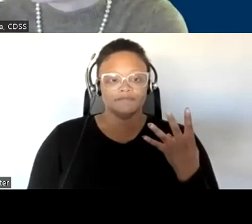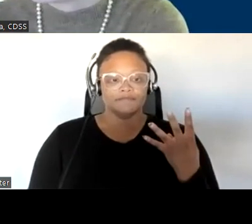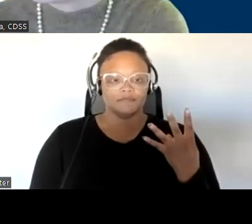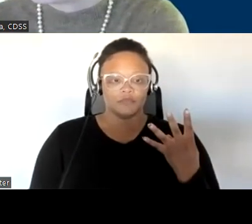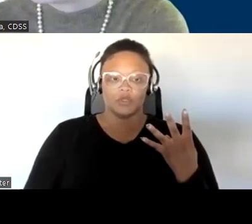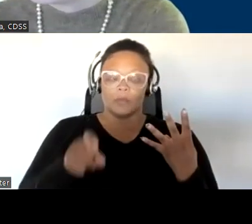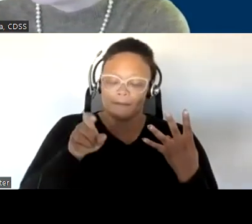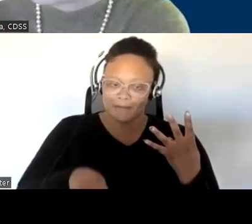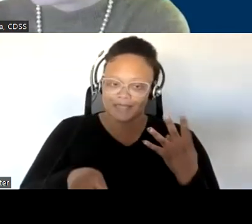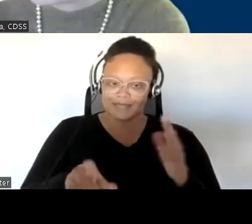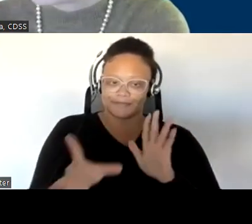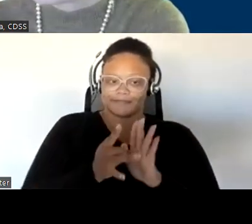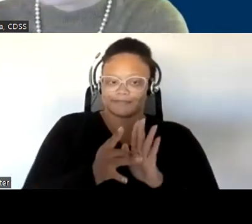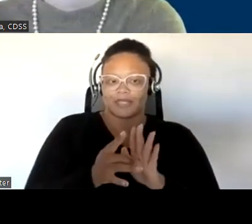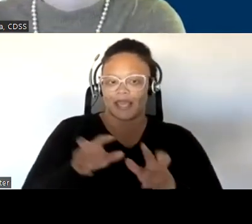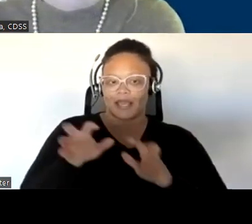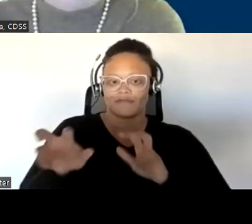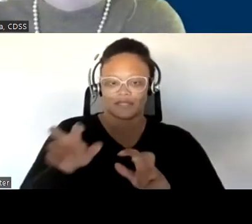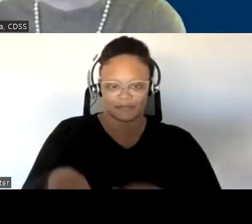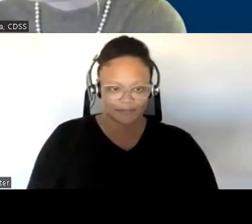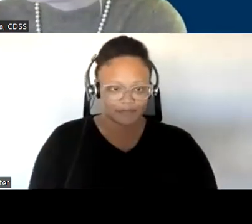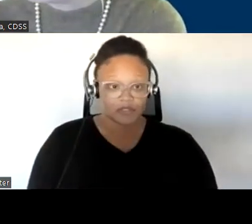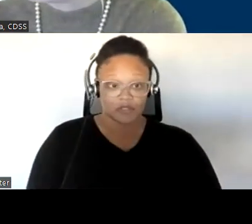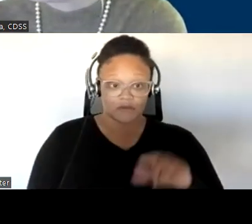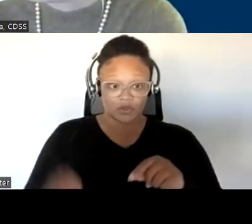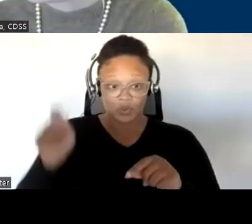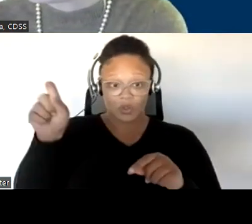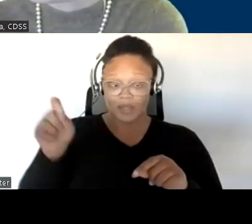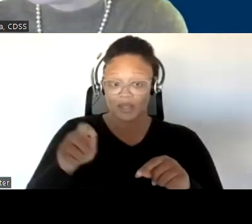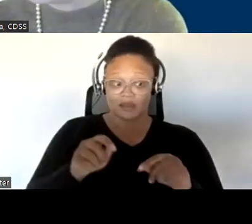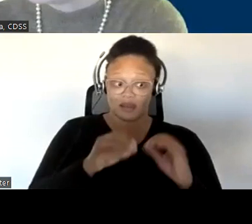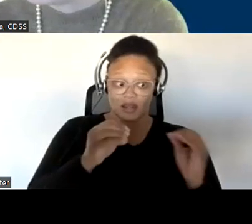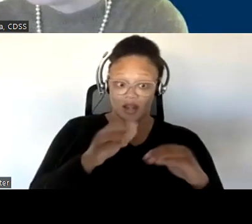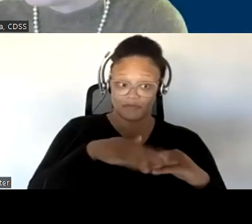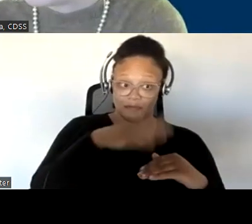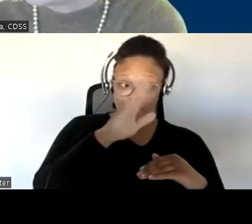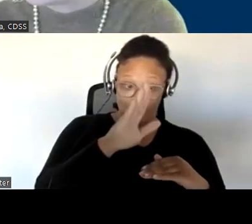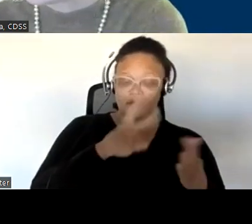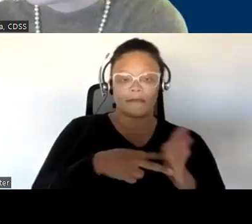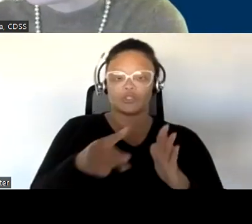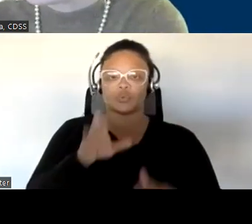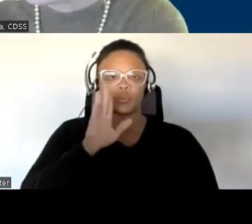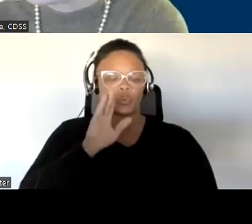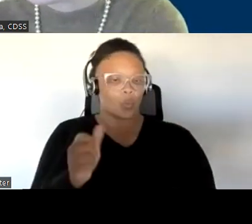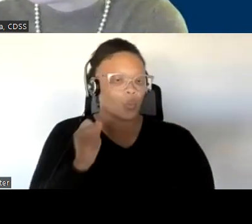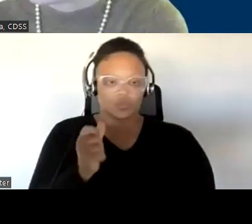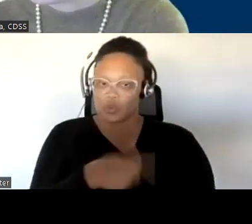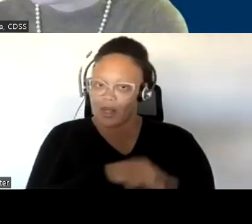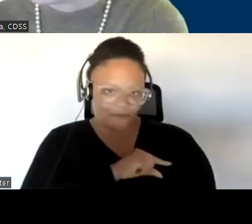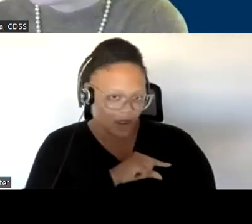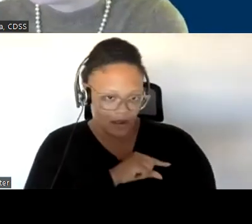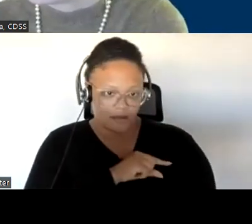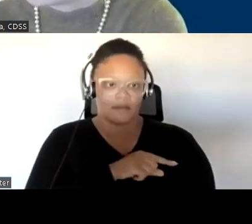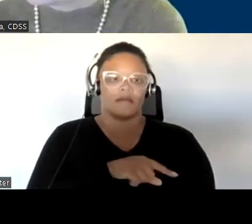selected here. So if you were to click none of the above on the survey, you would be disqualified. But if you're caring for a